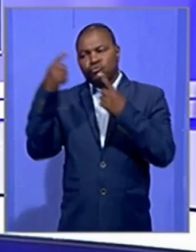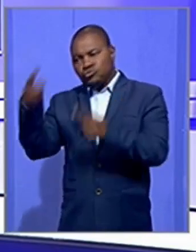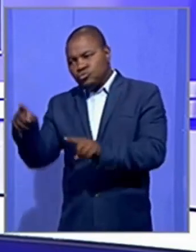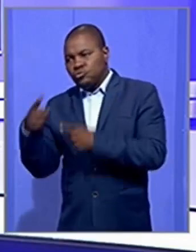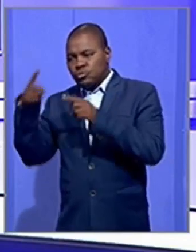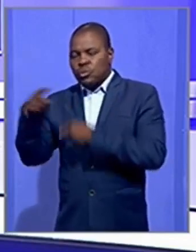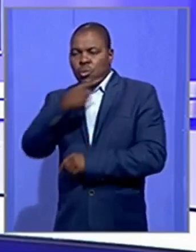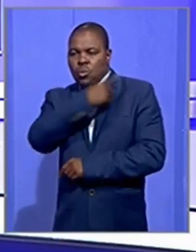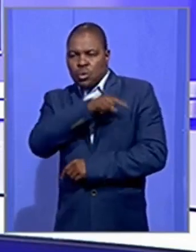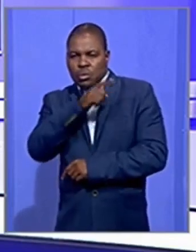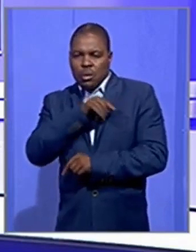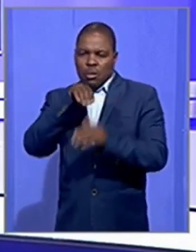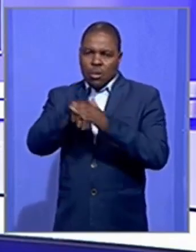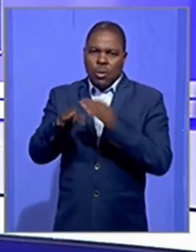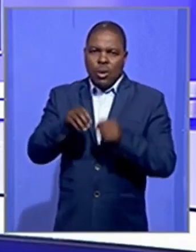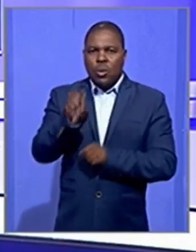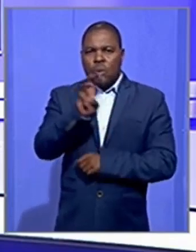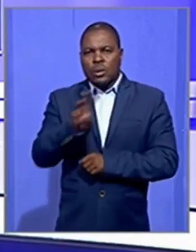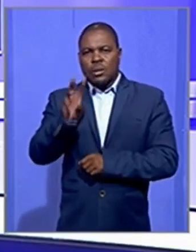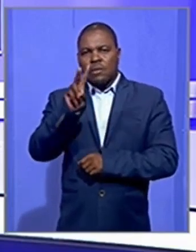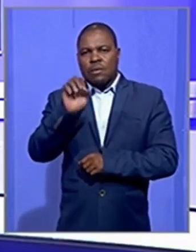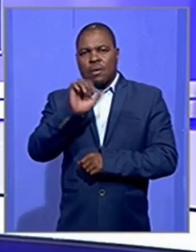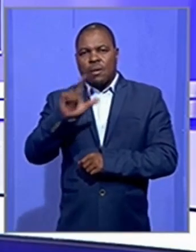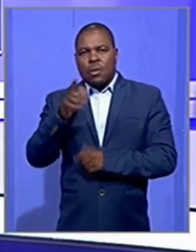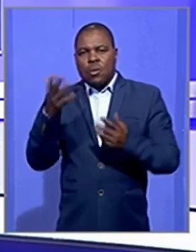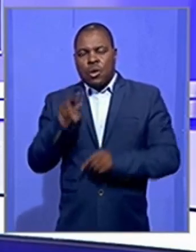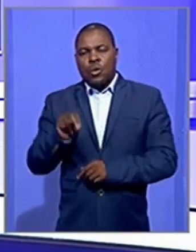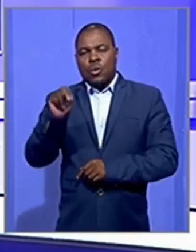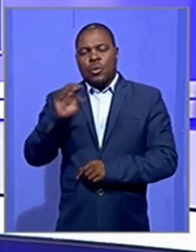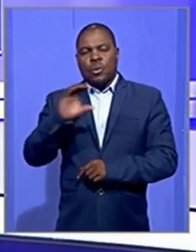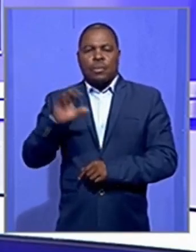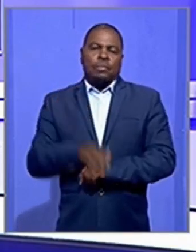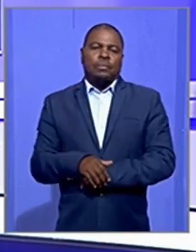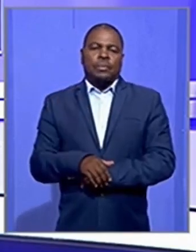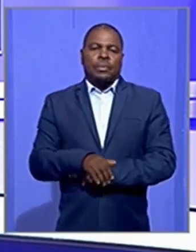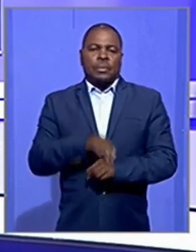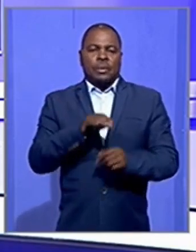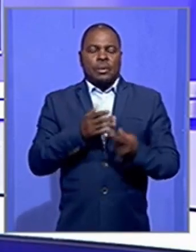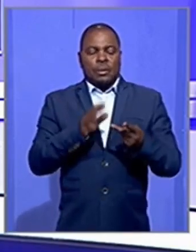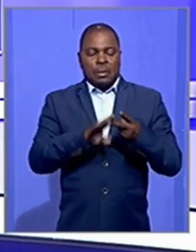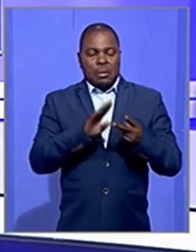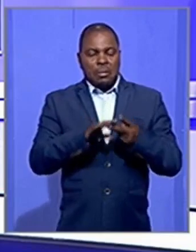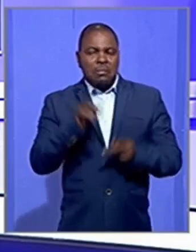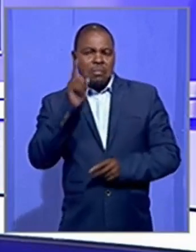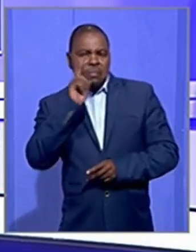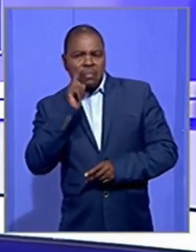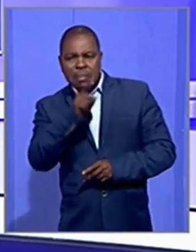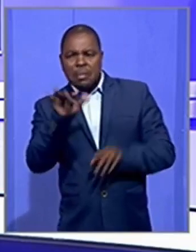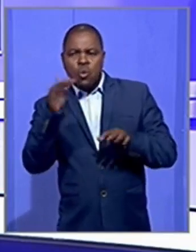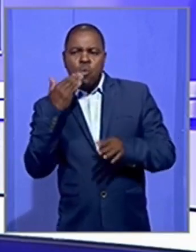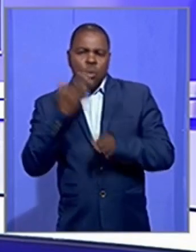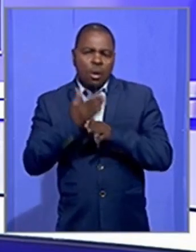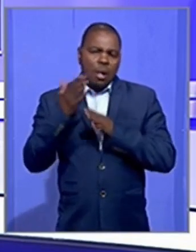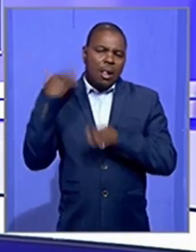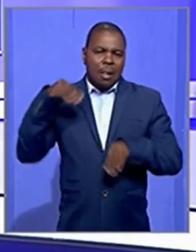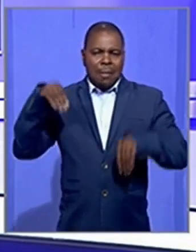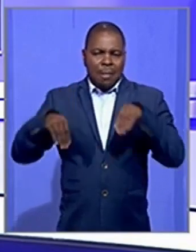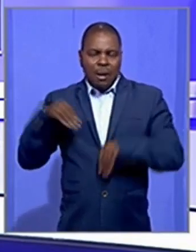maokelo kwa bookelong jwa Westvaal kwa Orkney kwa Bokone Bophirima la go lekola dituelo tsa badira moepong ba maloba.